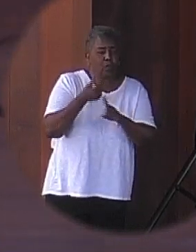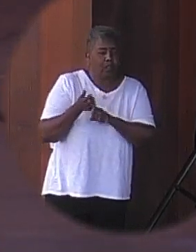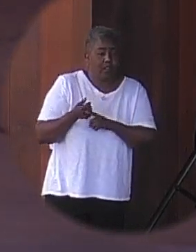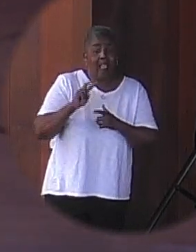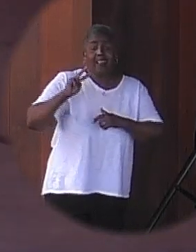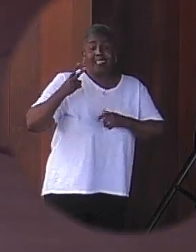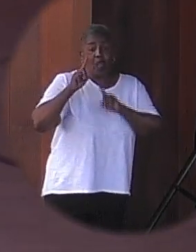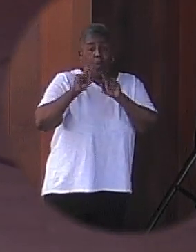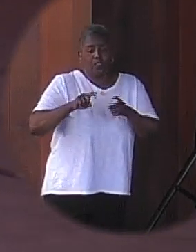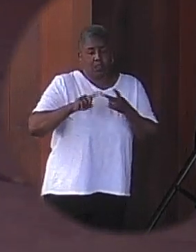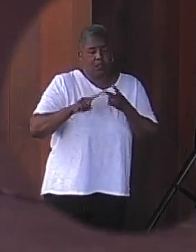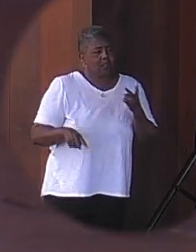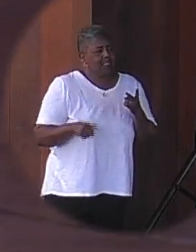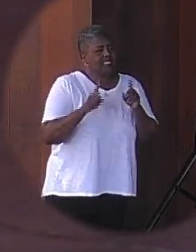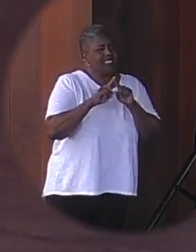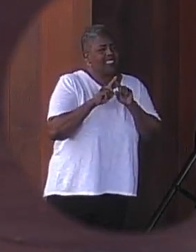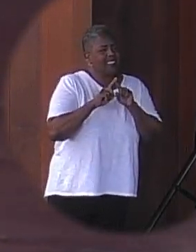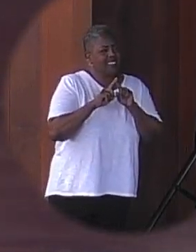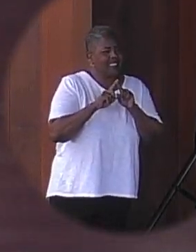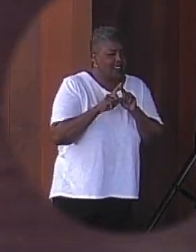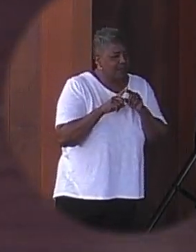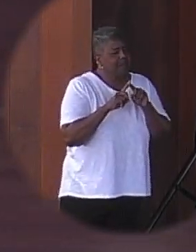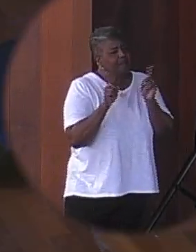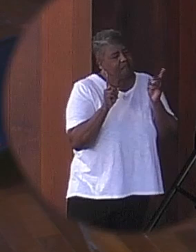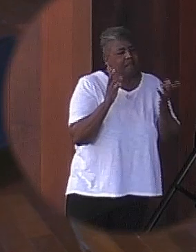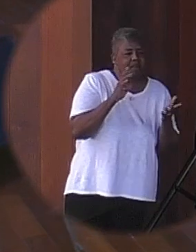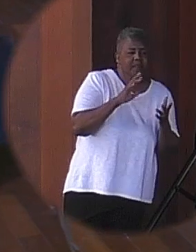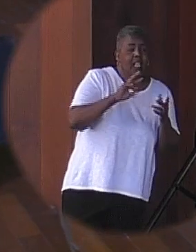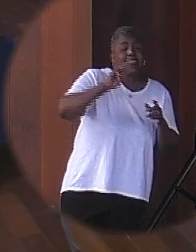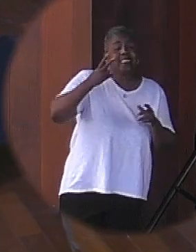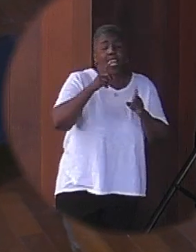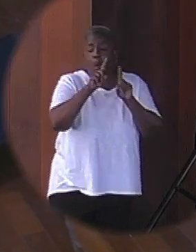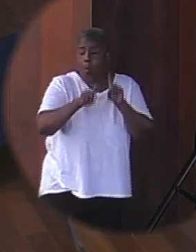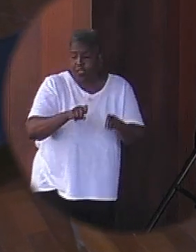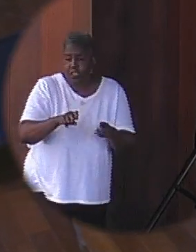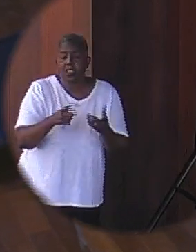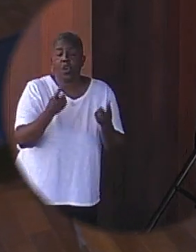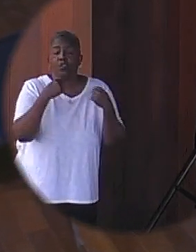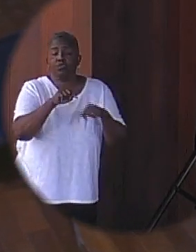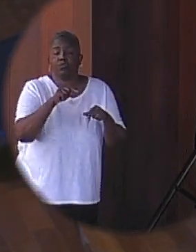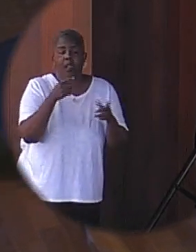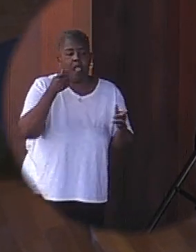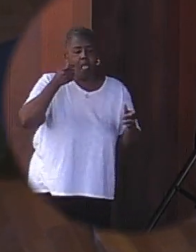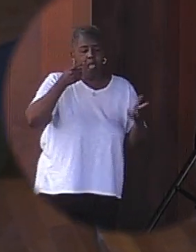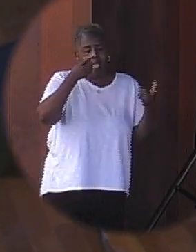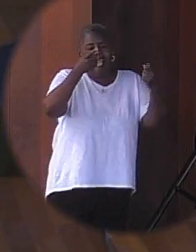The second question I want to lift up, this is a different kind of sermon. The second question comes during the trial of